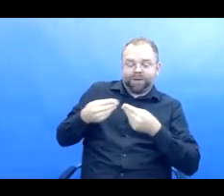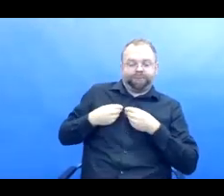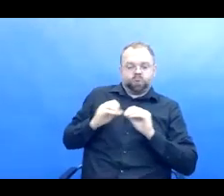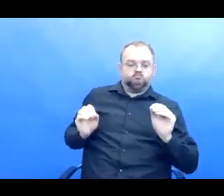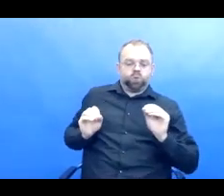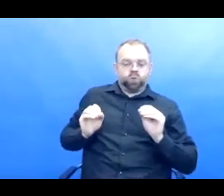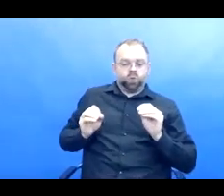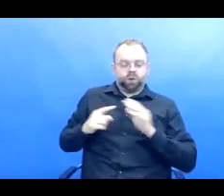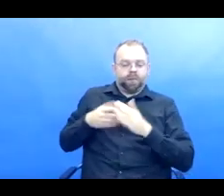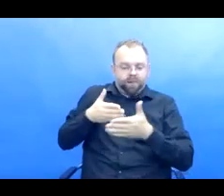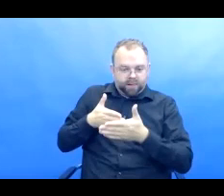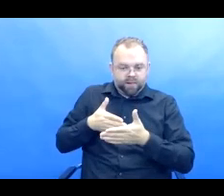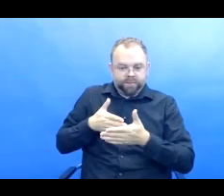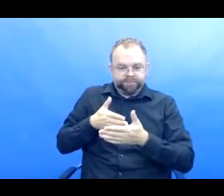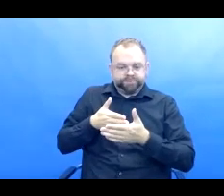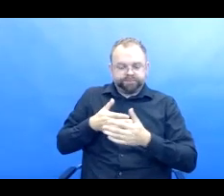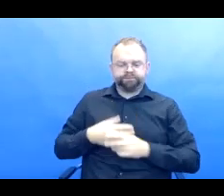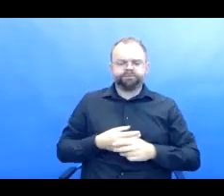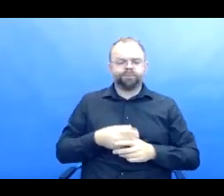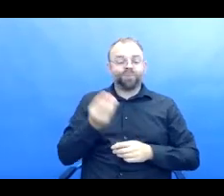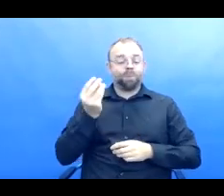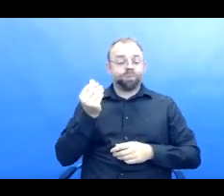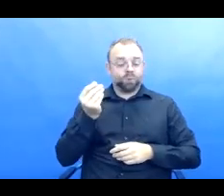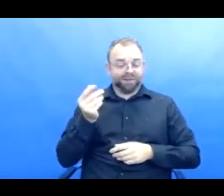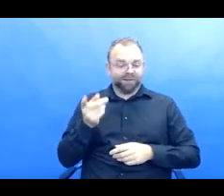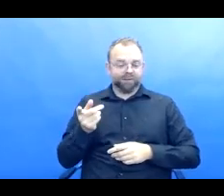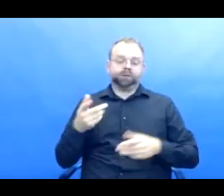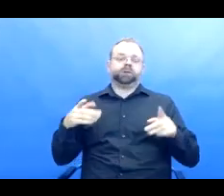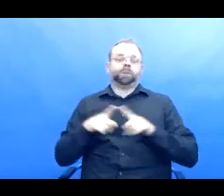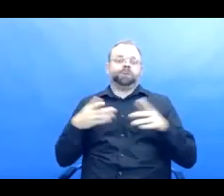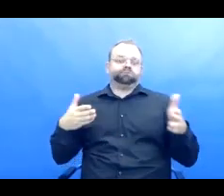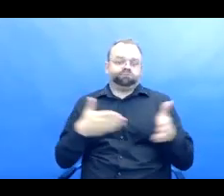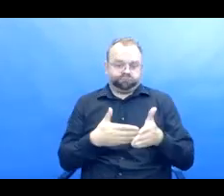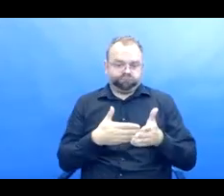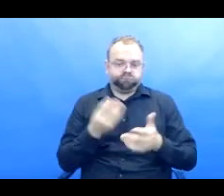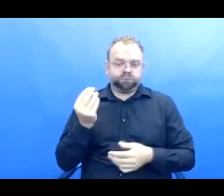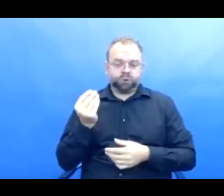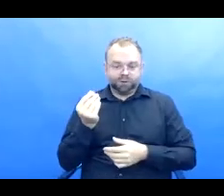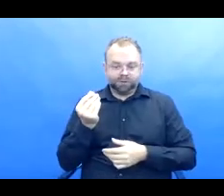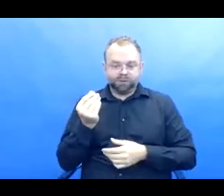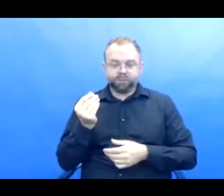taken the 2019-20 budget estimates. We found that overall,